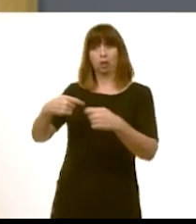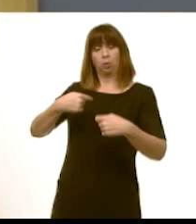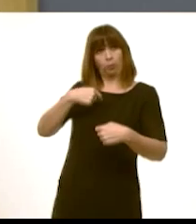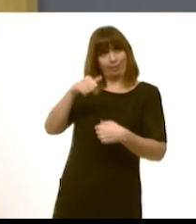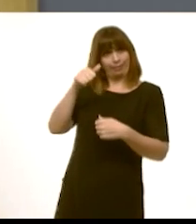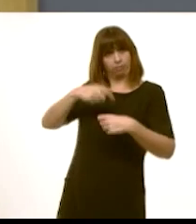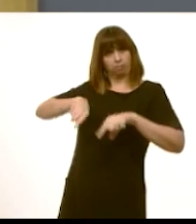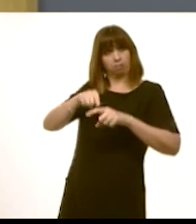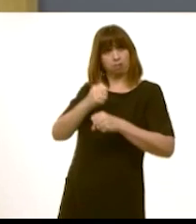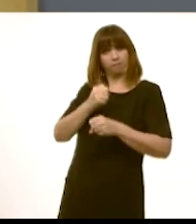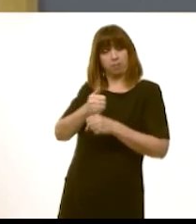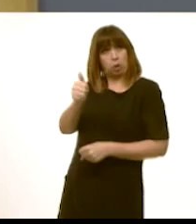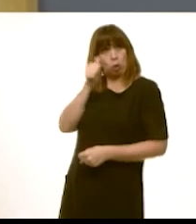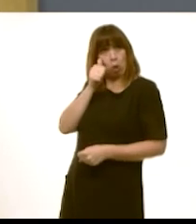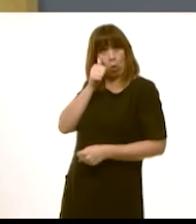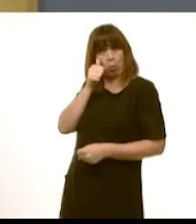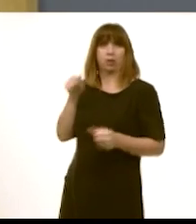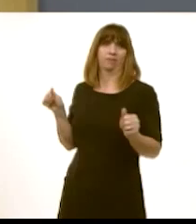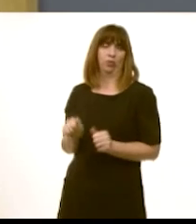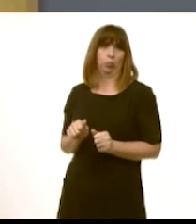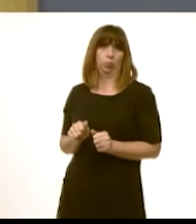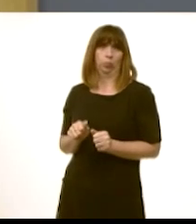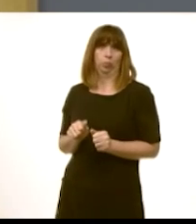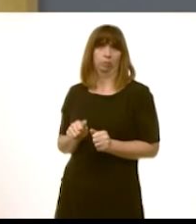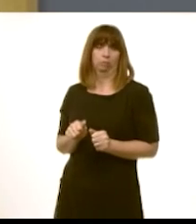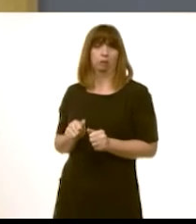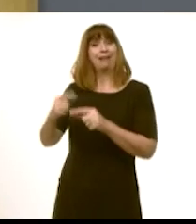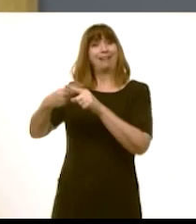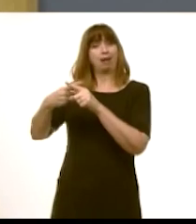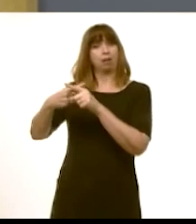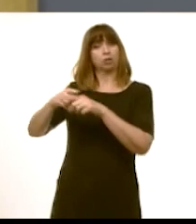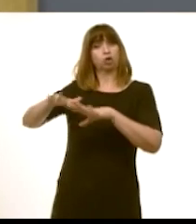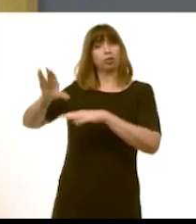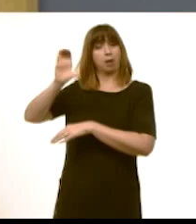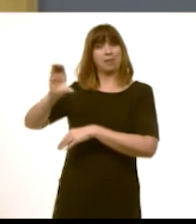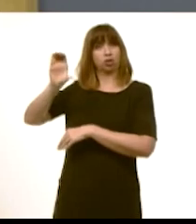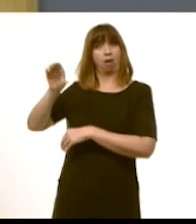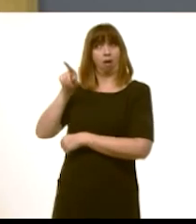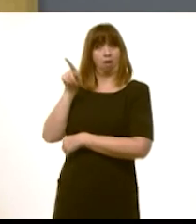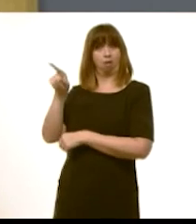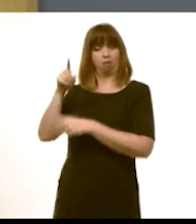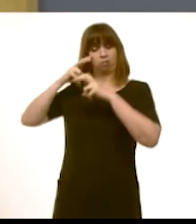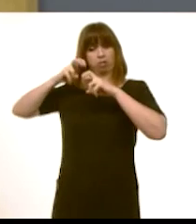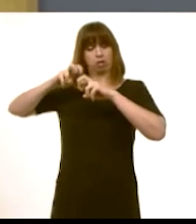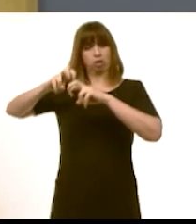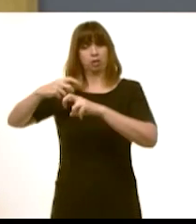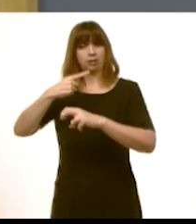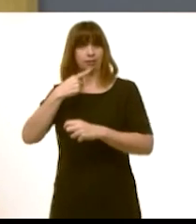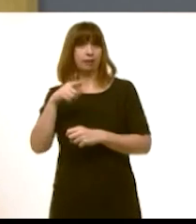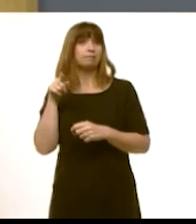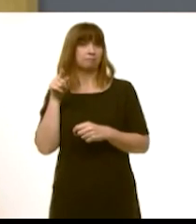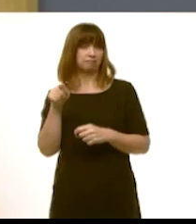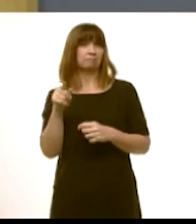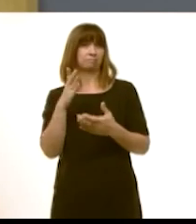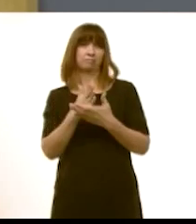that the Children's Commissioner in England today said that the number of children known to have been sexually abused is